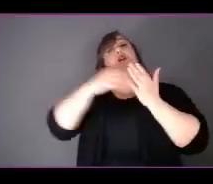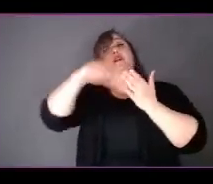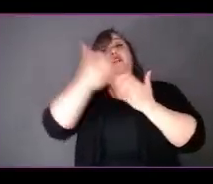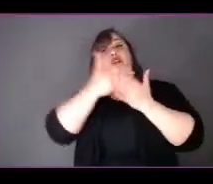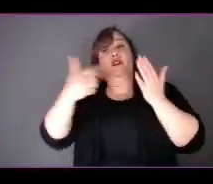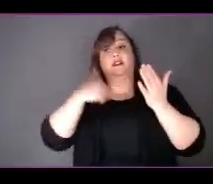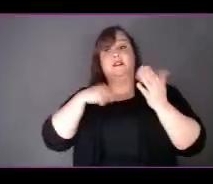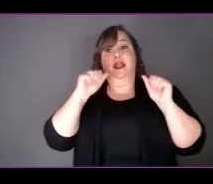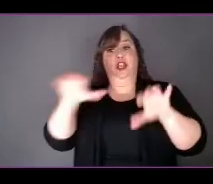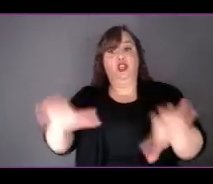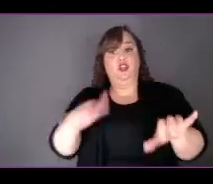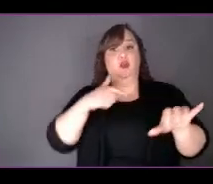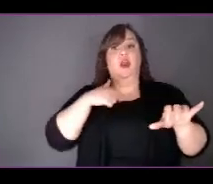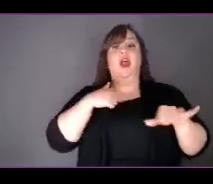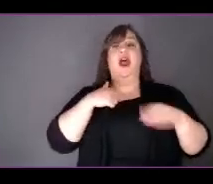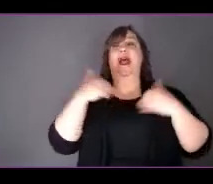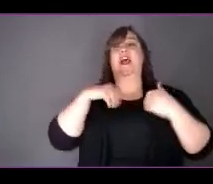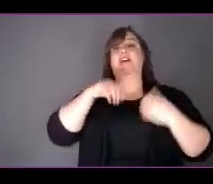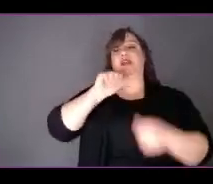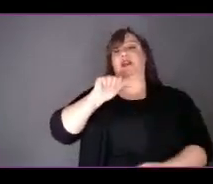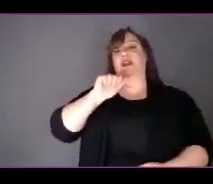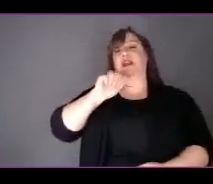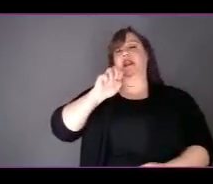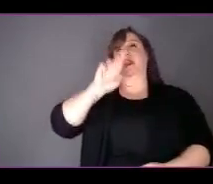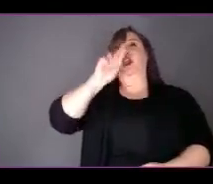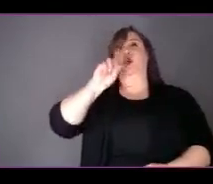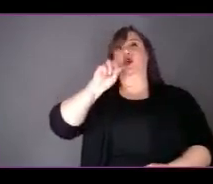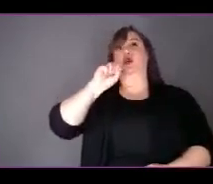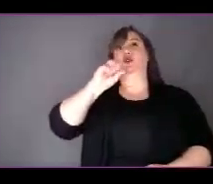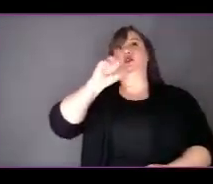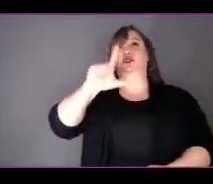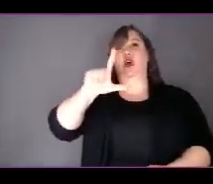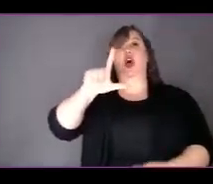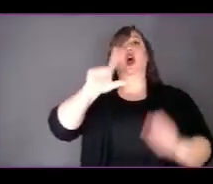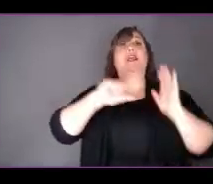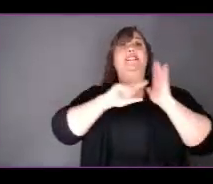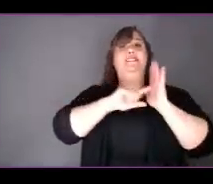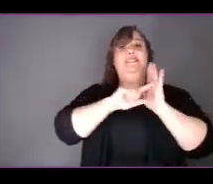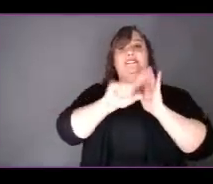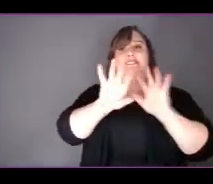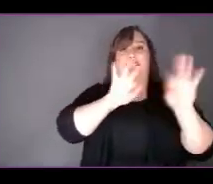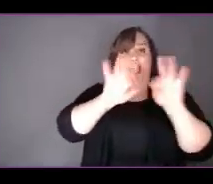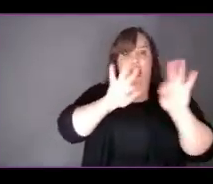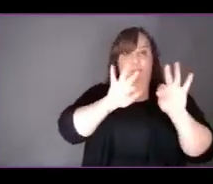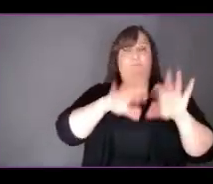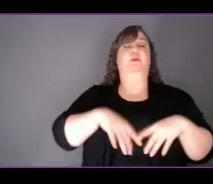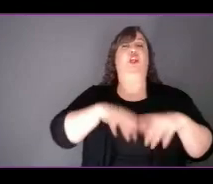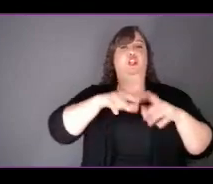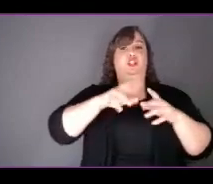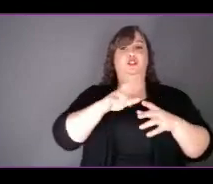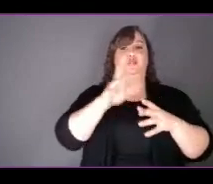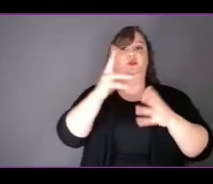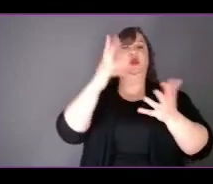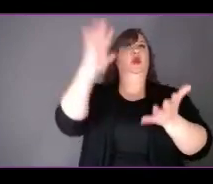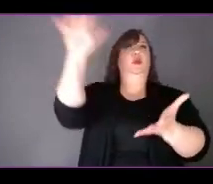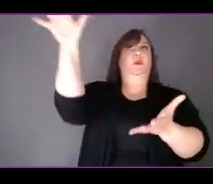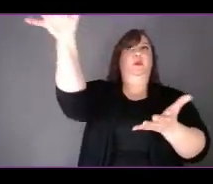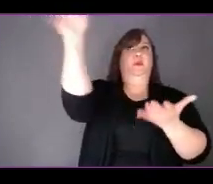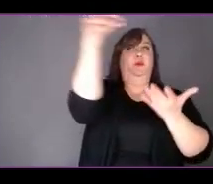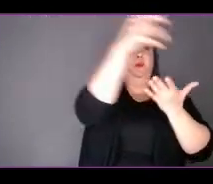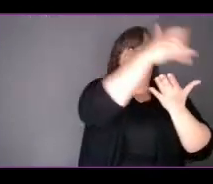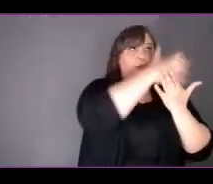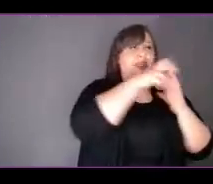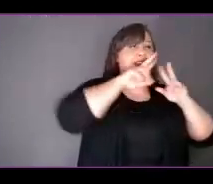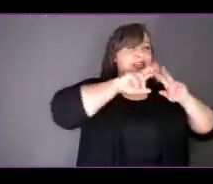take aerosols, aerosol samples, and have them be analyzed for about over 100